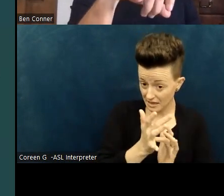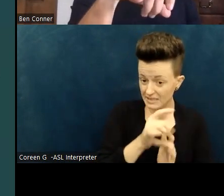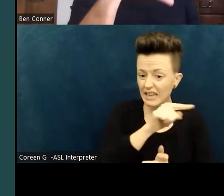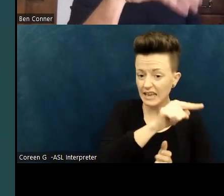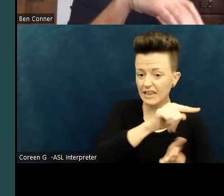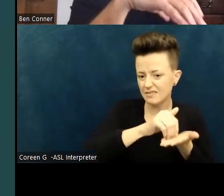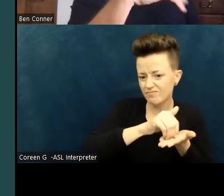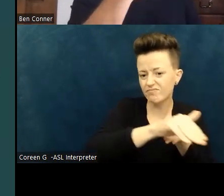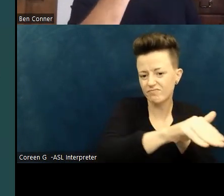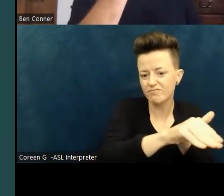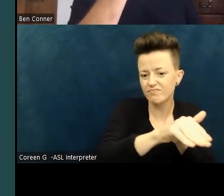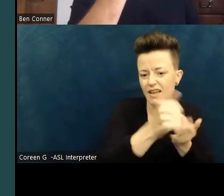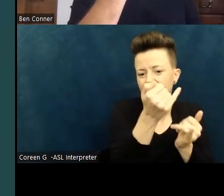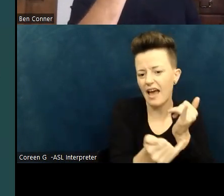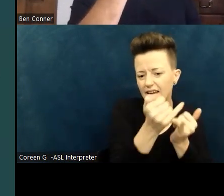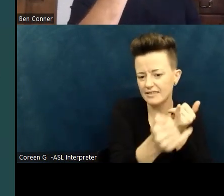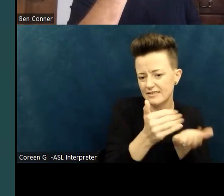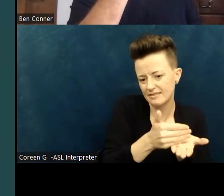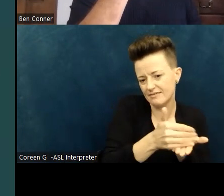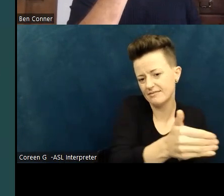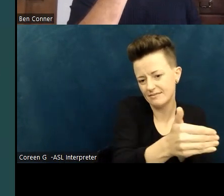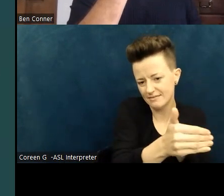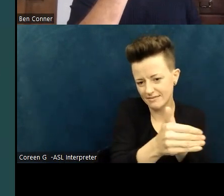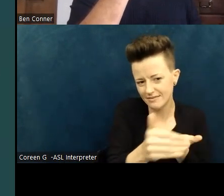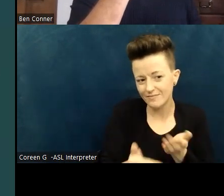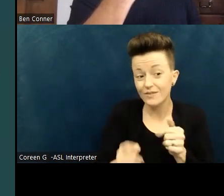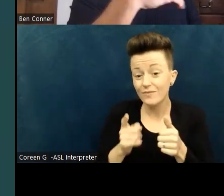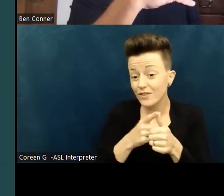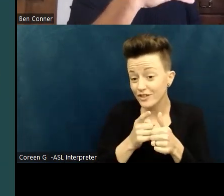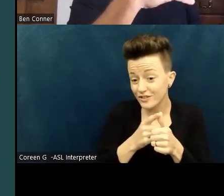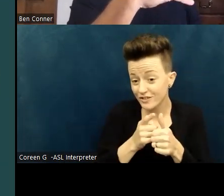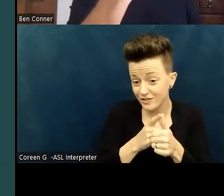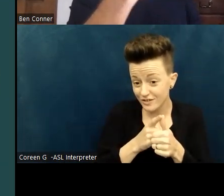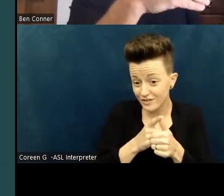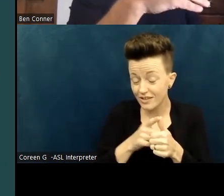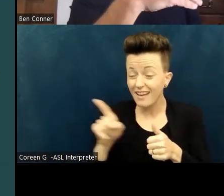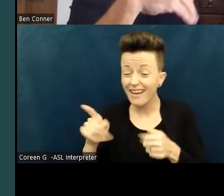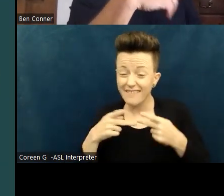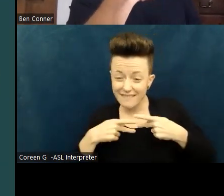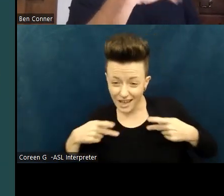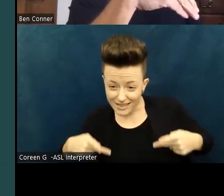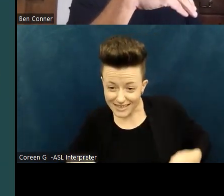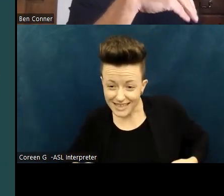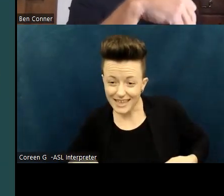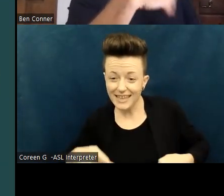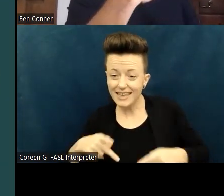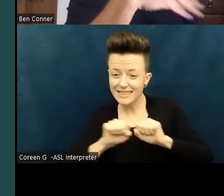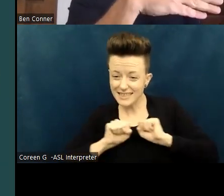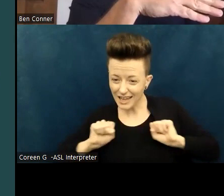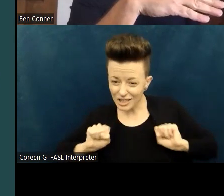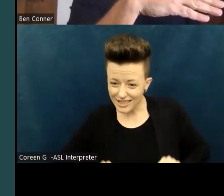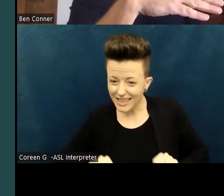2 here and a couple on the next page. First, Pharisees, Sadducees,